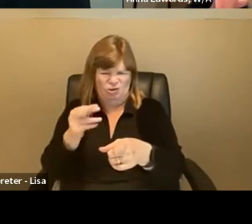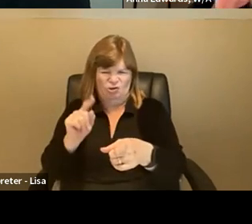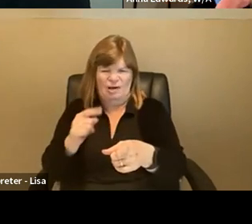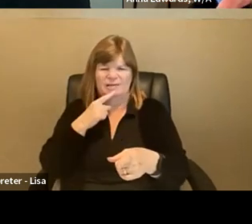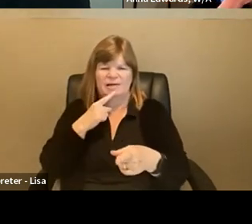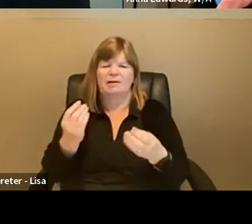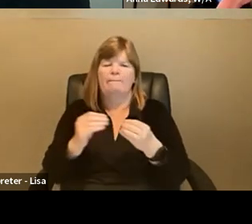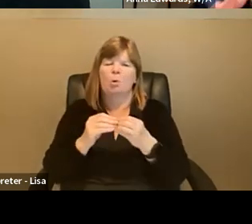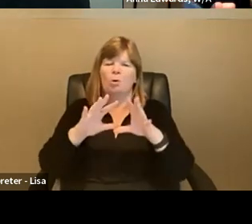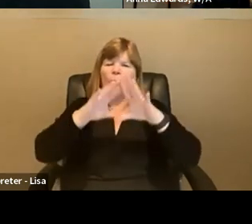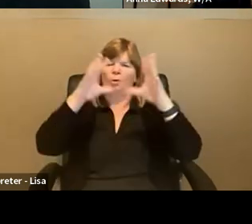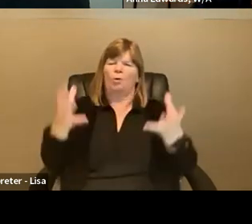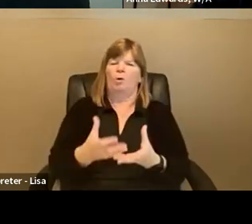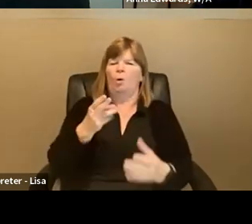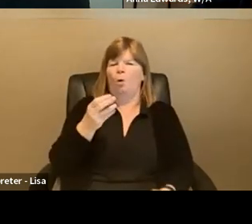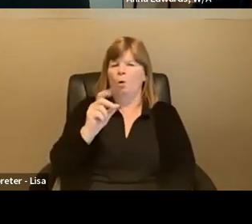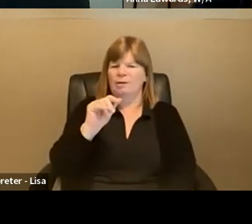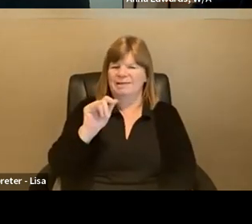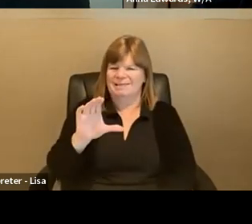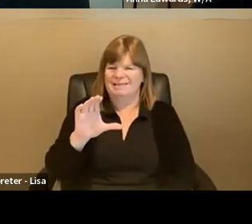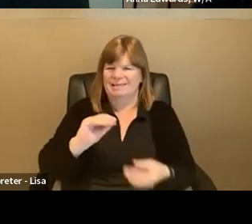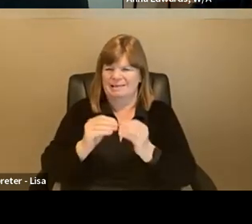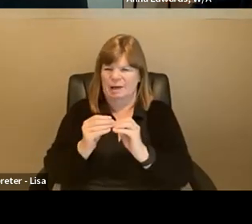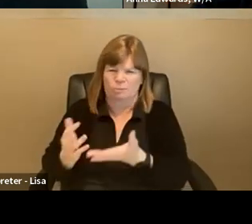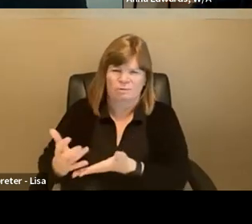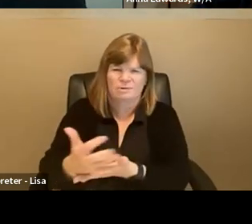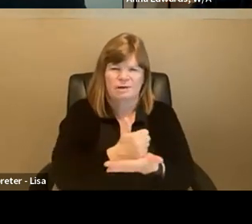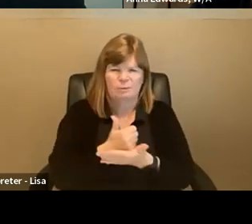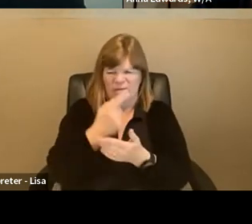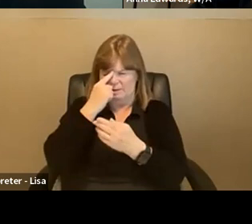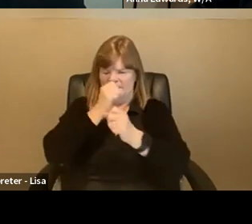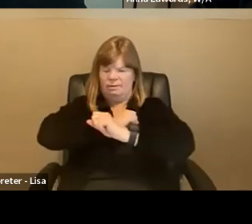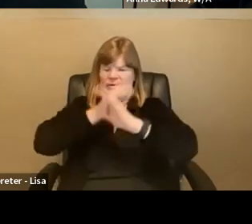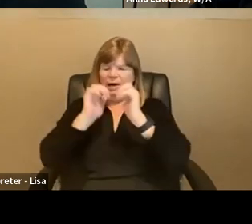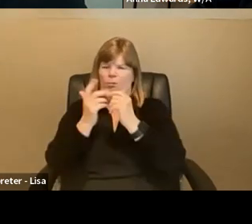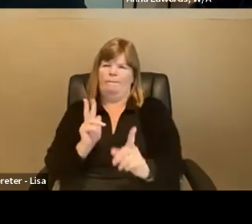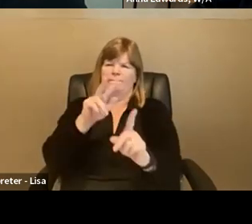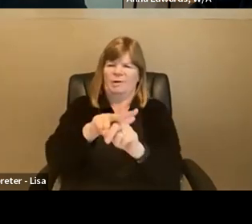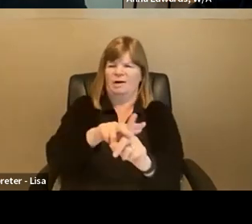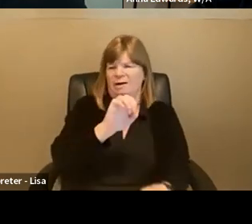more holistic set of metrics when we think about EdTech implementation, which I think